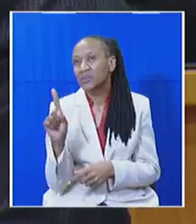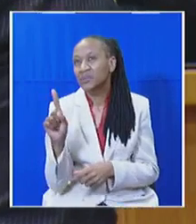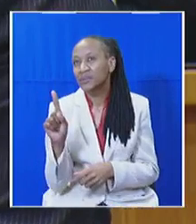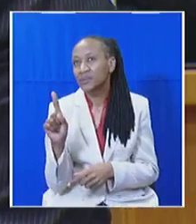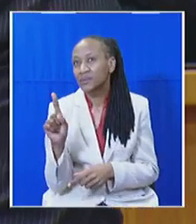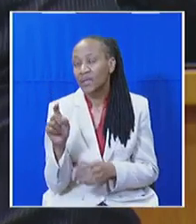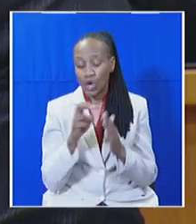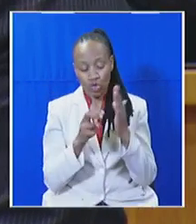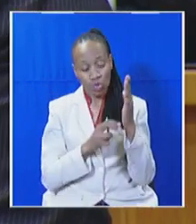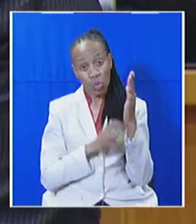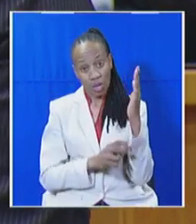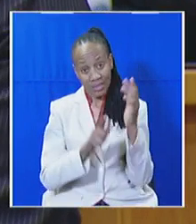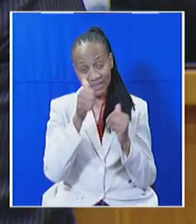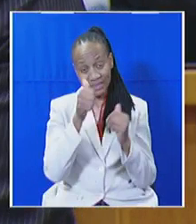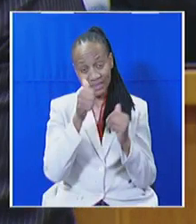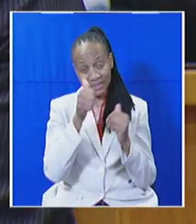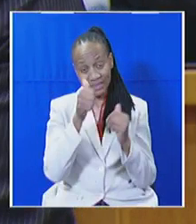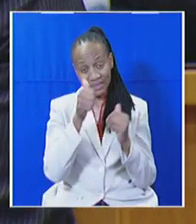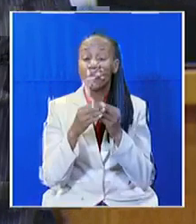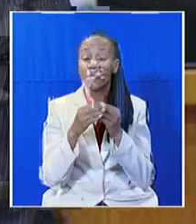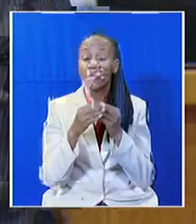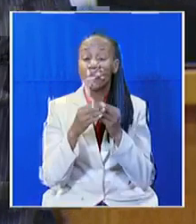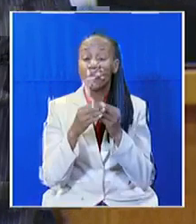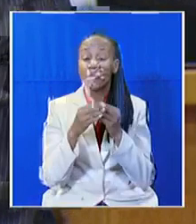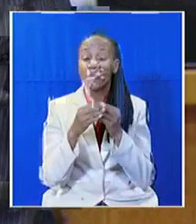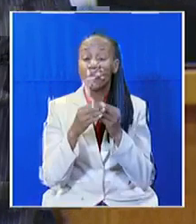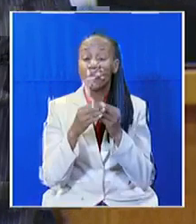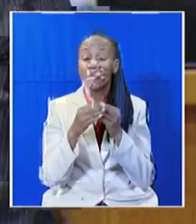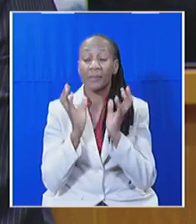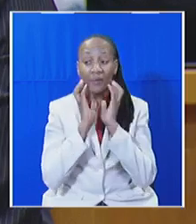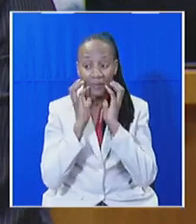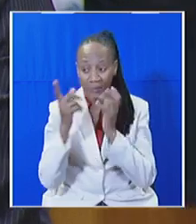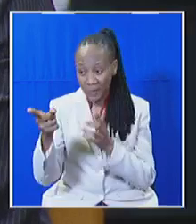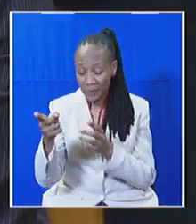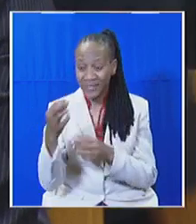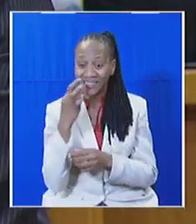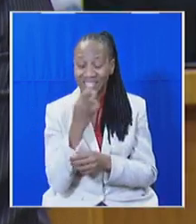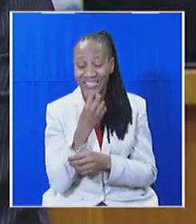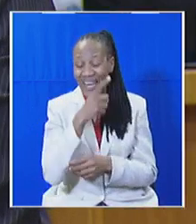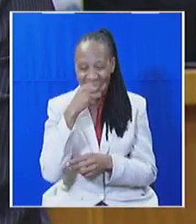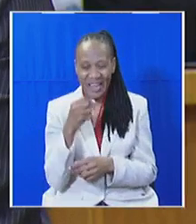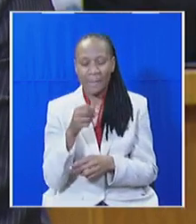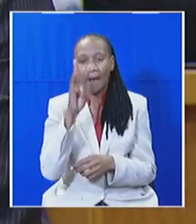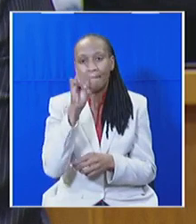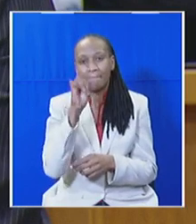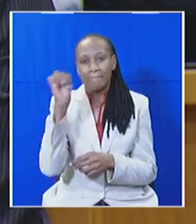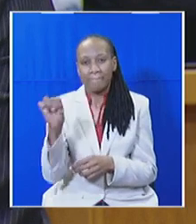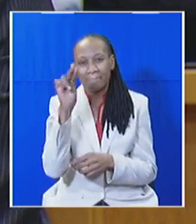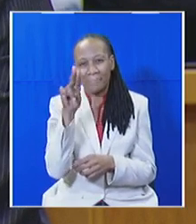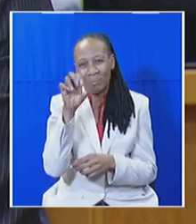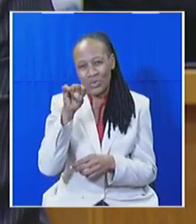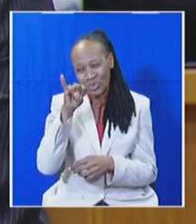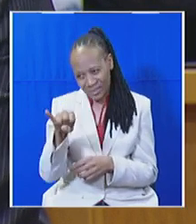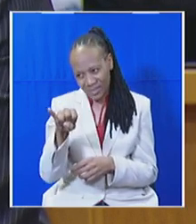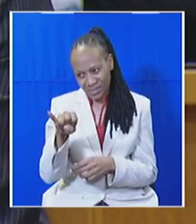on Rule 61. Now, the Honourable to the Honourable Leader of the Opposition as Musi. We know in this House we call